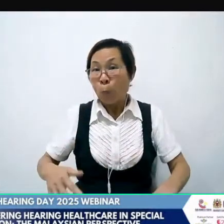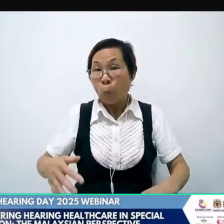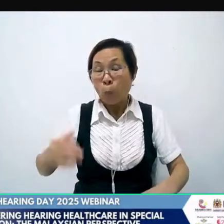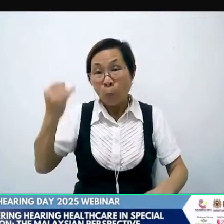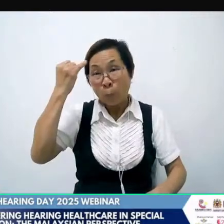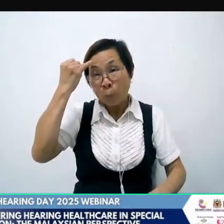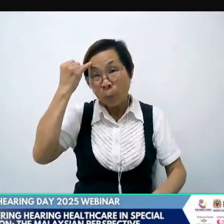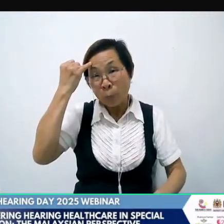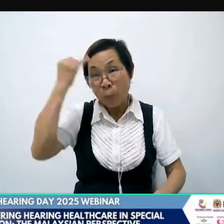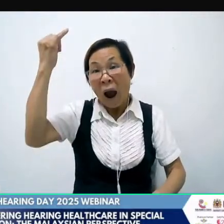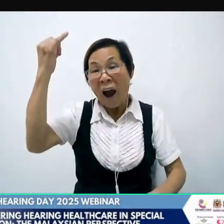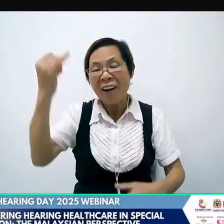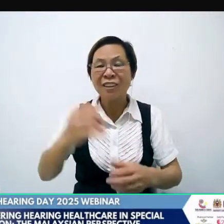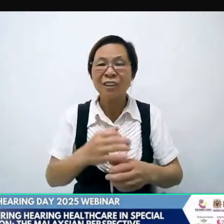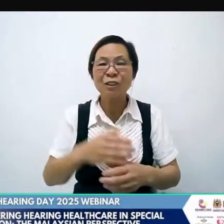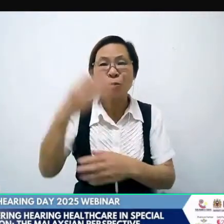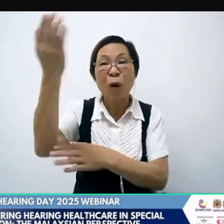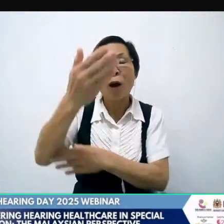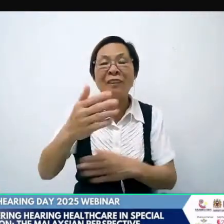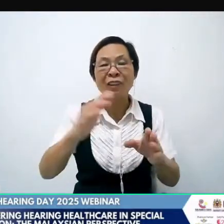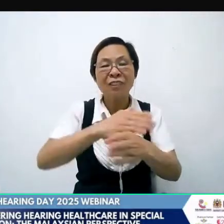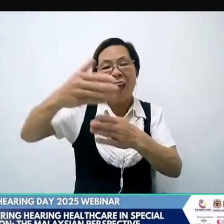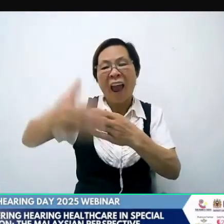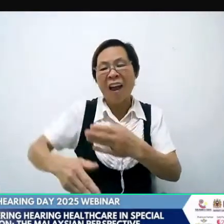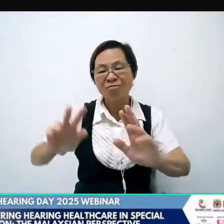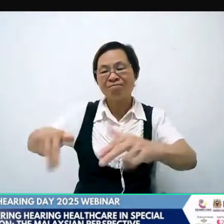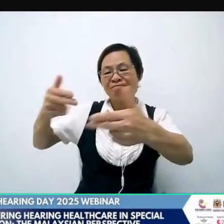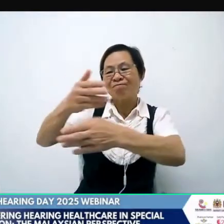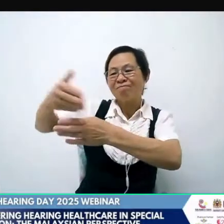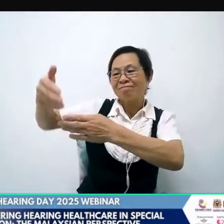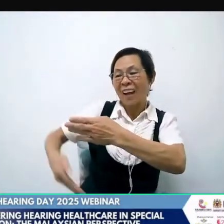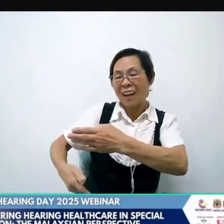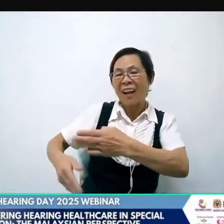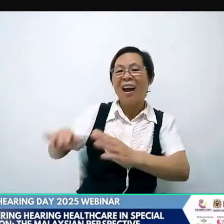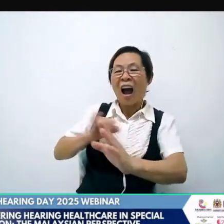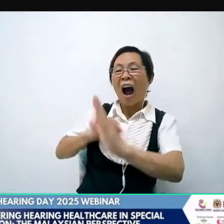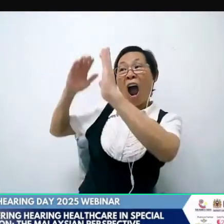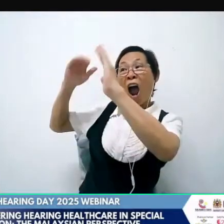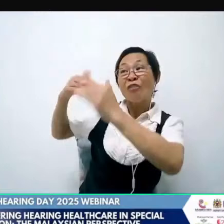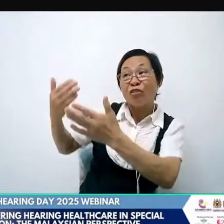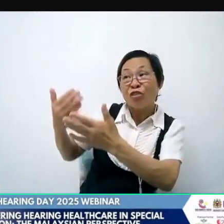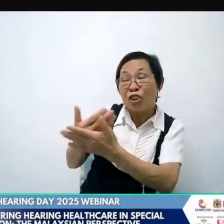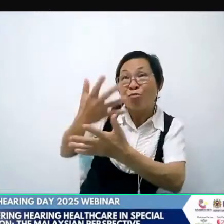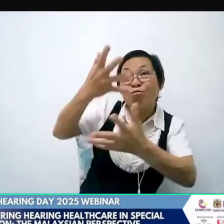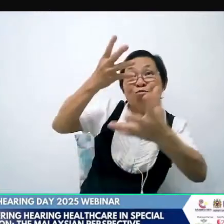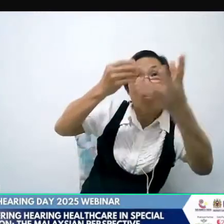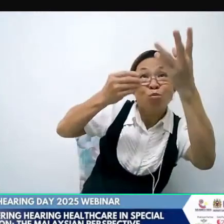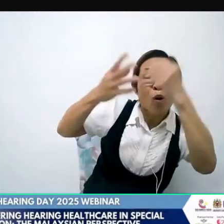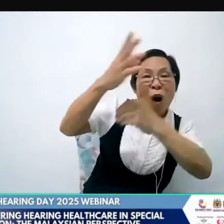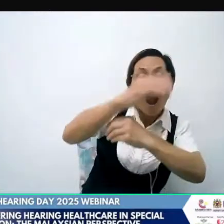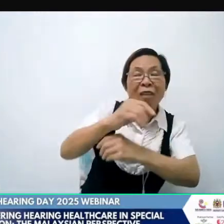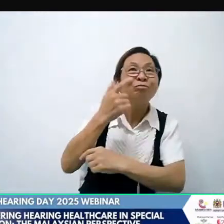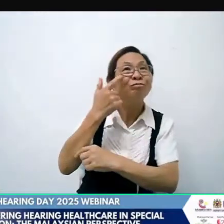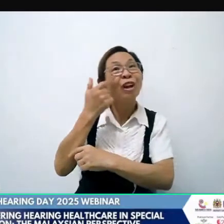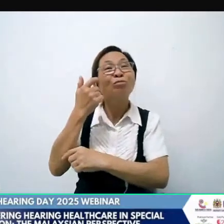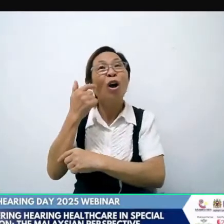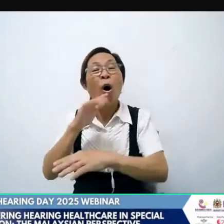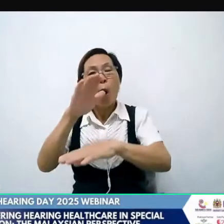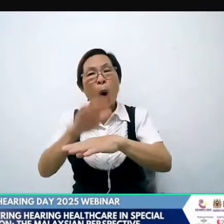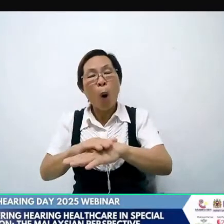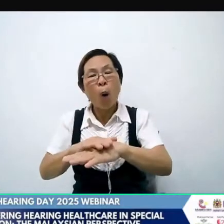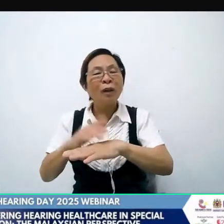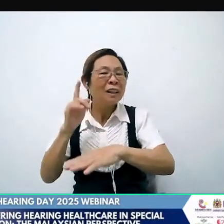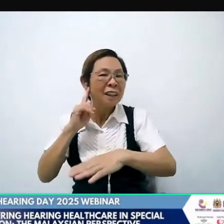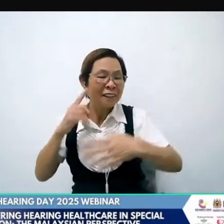We have now come to the end of our webinar. I hope we have gained new knowledge as well as awareness on hearing healthcare